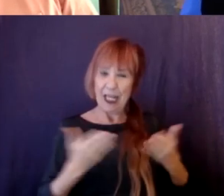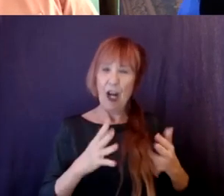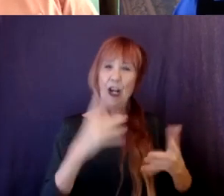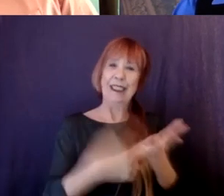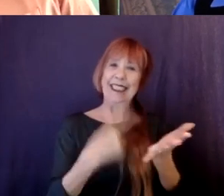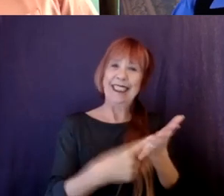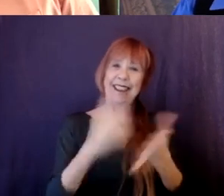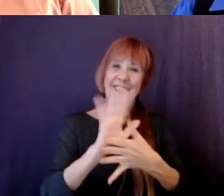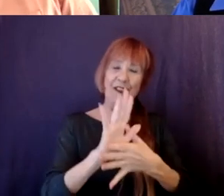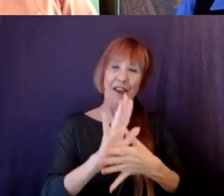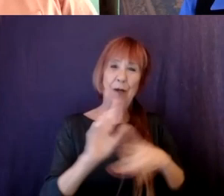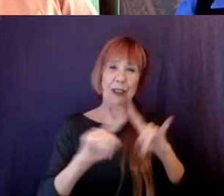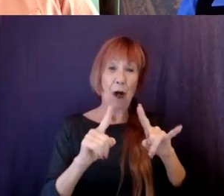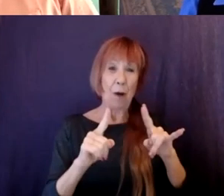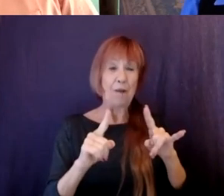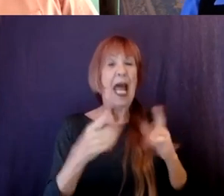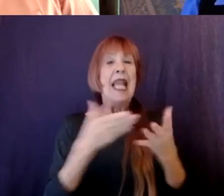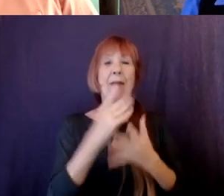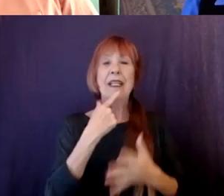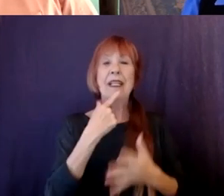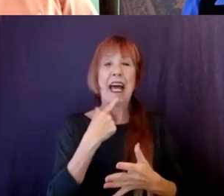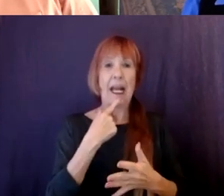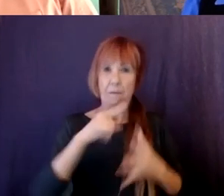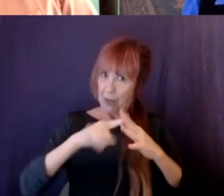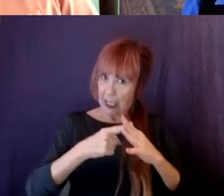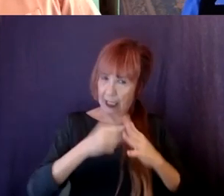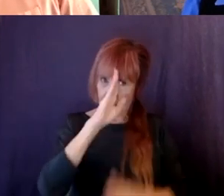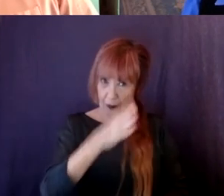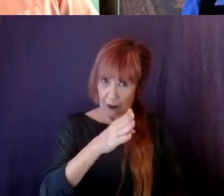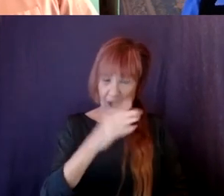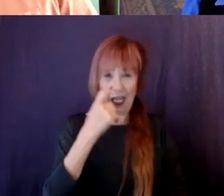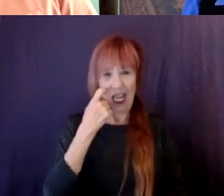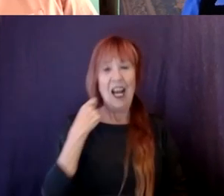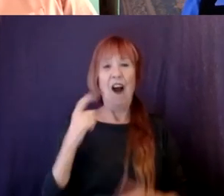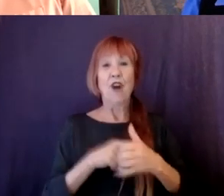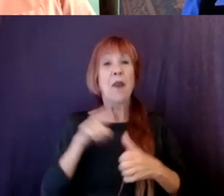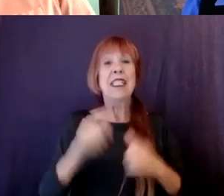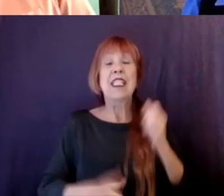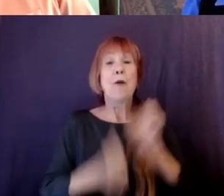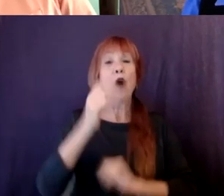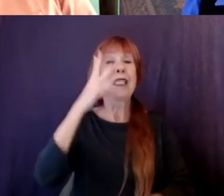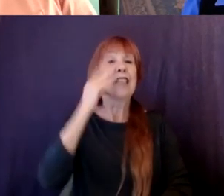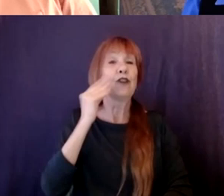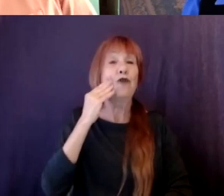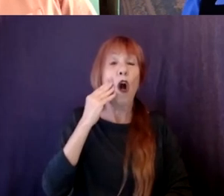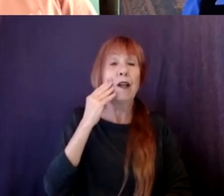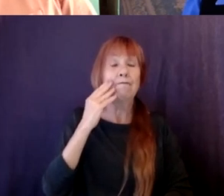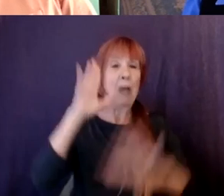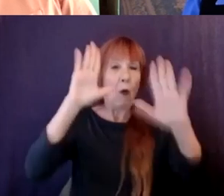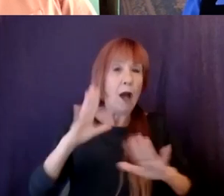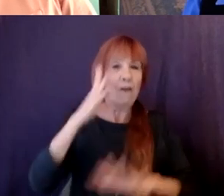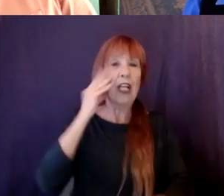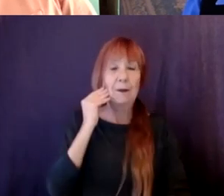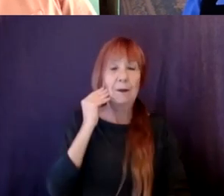But let me just say right up front that, first of all, this has been the most extraordinary experience of my life, yeah, making